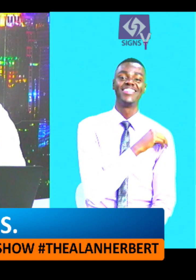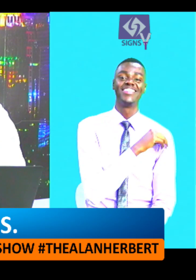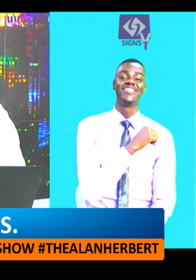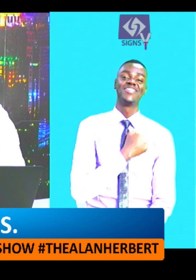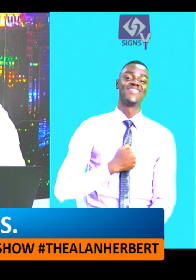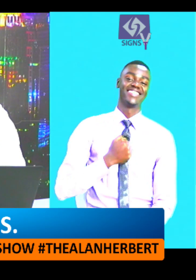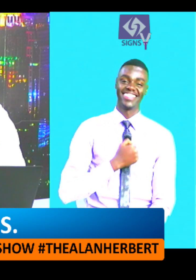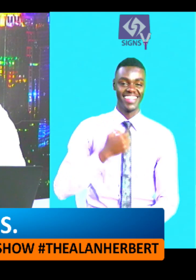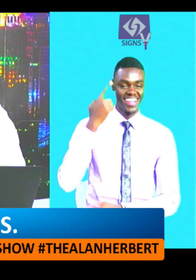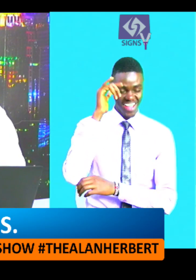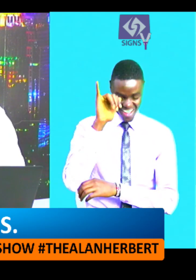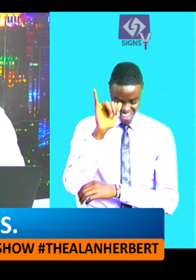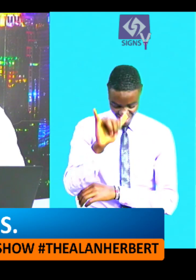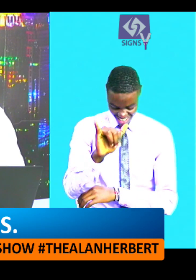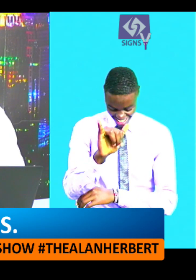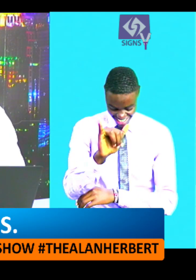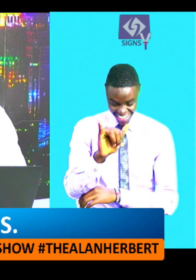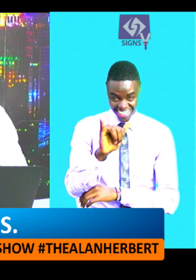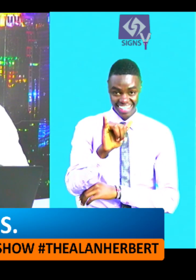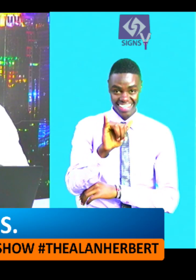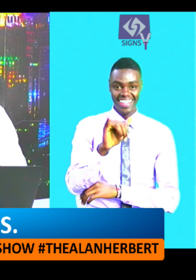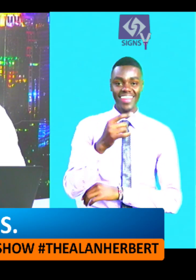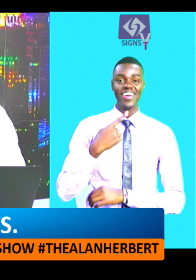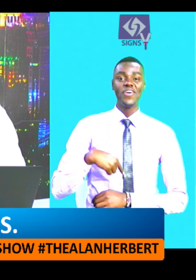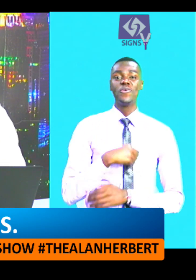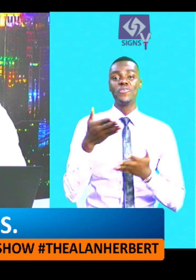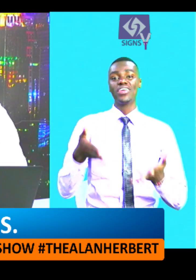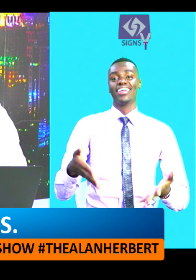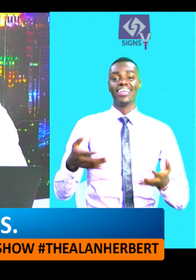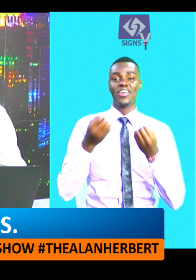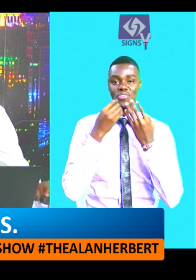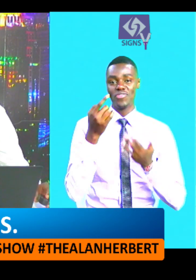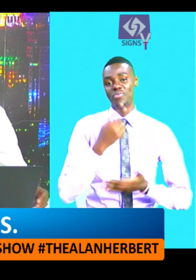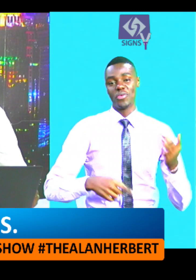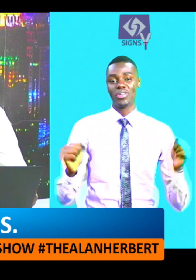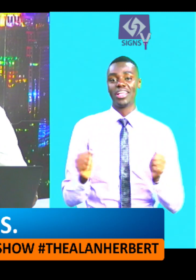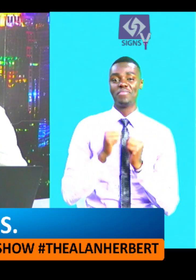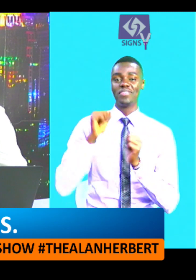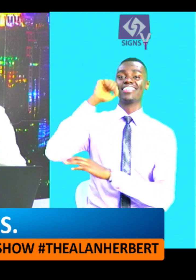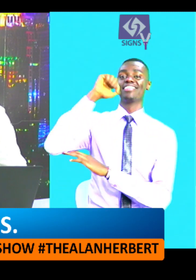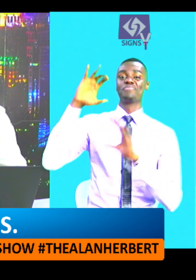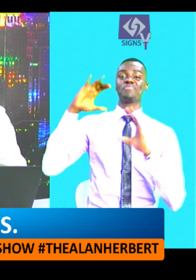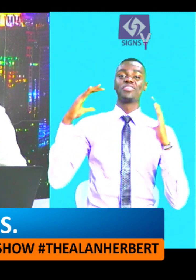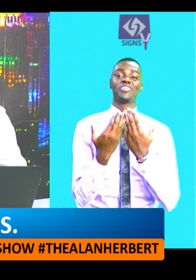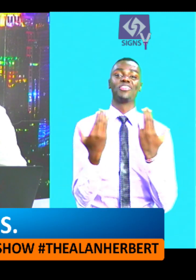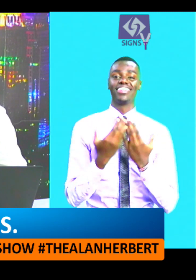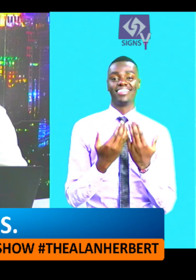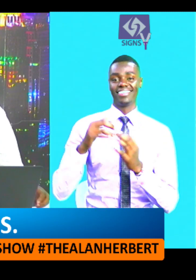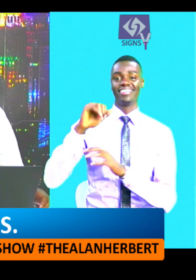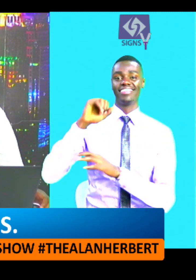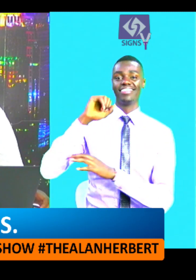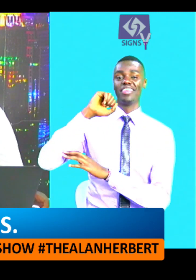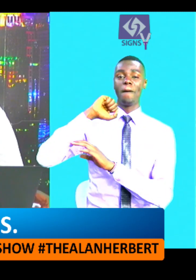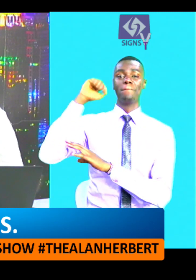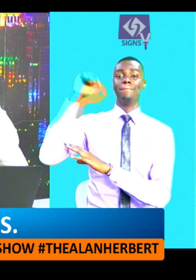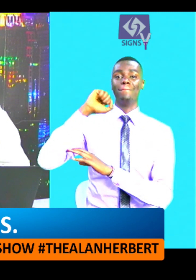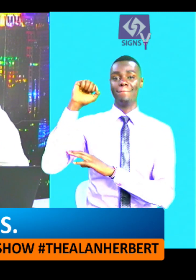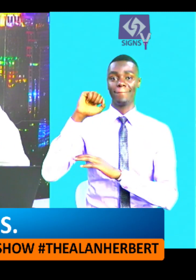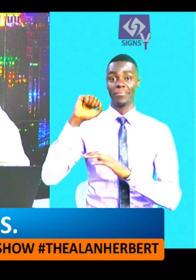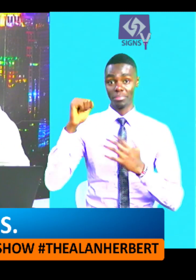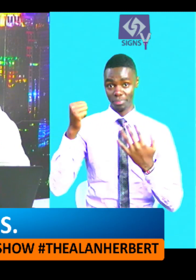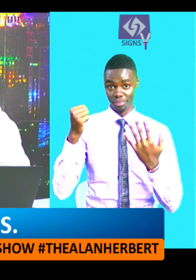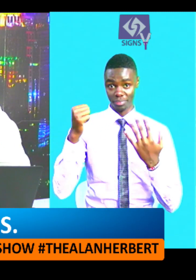We apologize for that inconvenience, but we are here to tell you what is happening in the political world, in the political scene